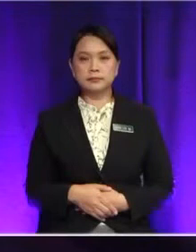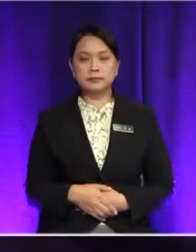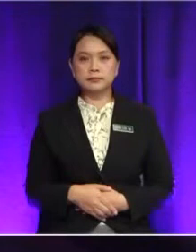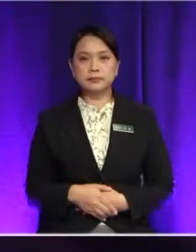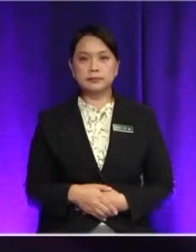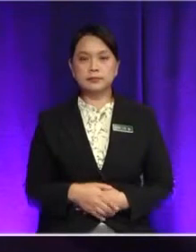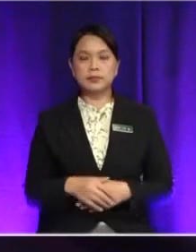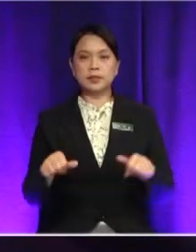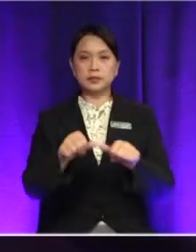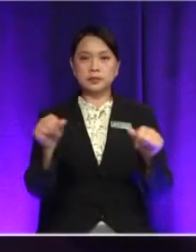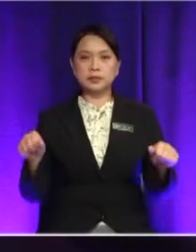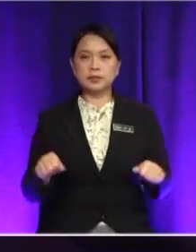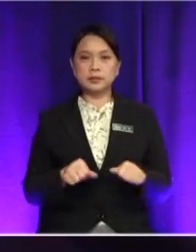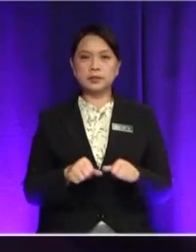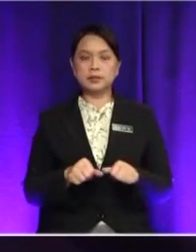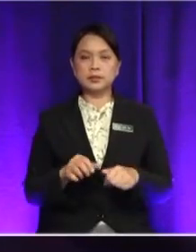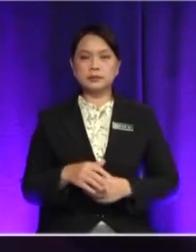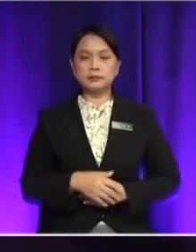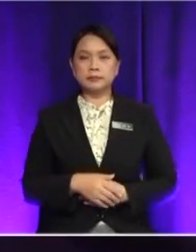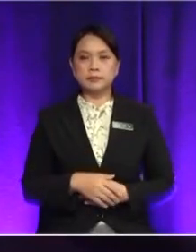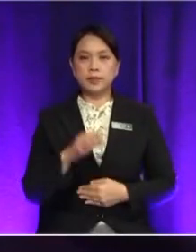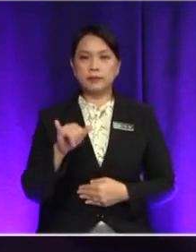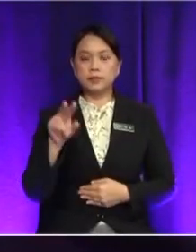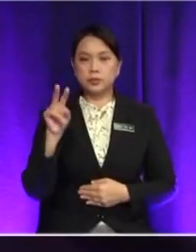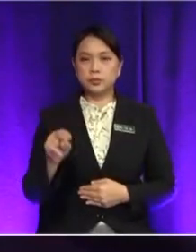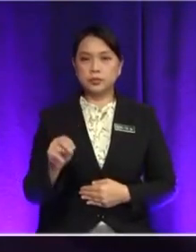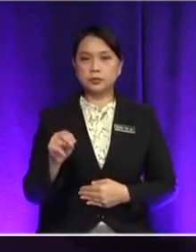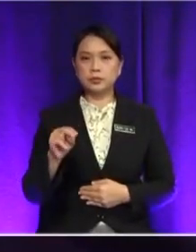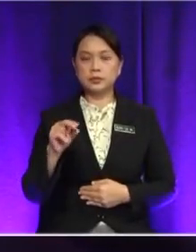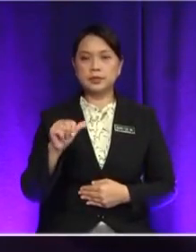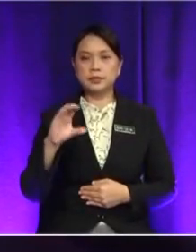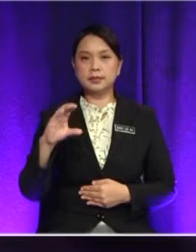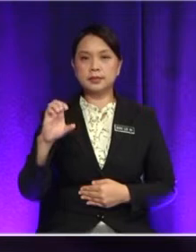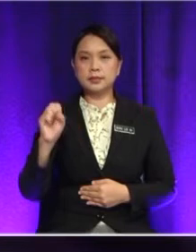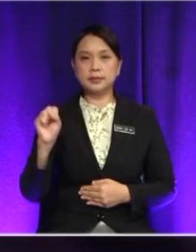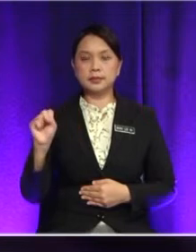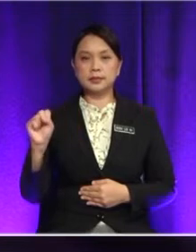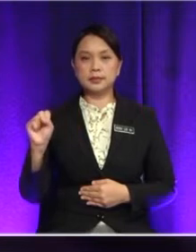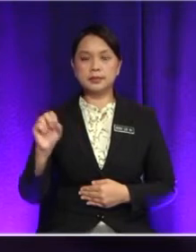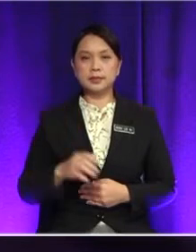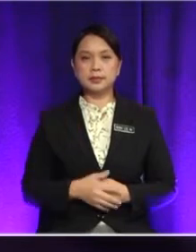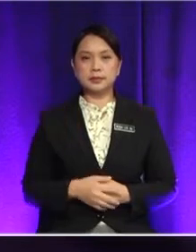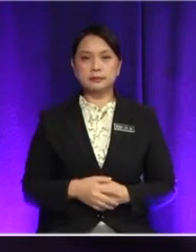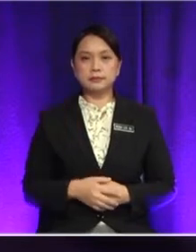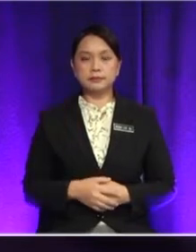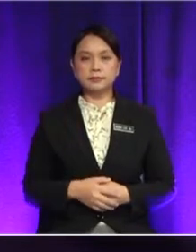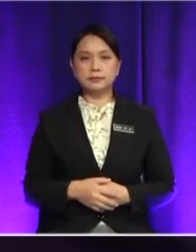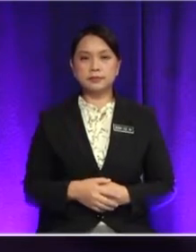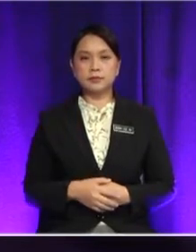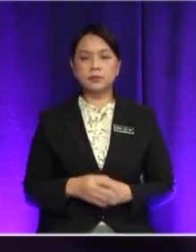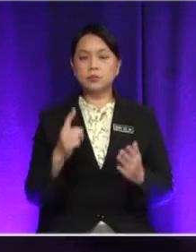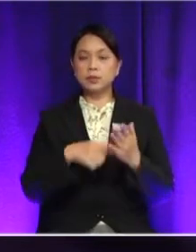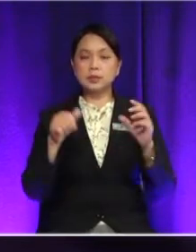Areas that have no access to public utilities such as electricity are known as off-grid. All right. Now, what can be